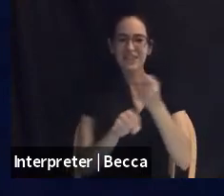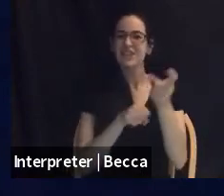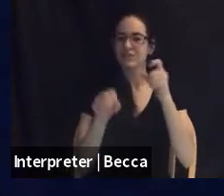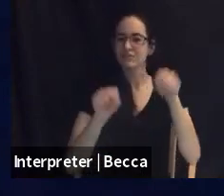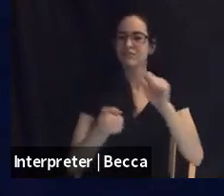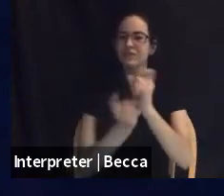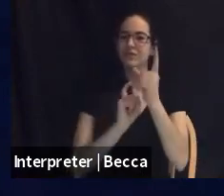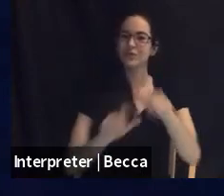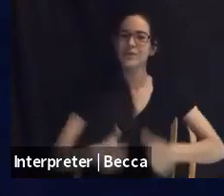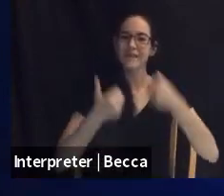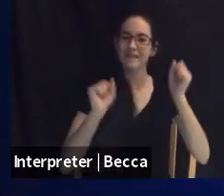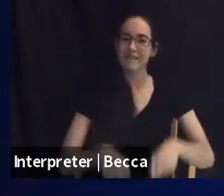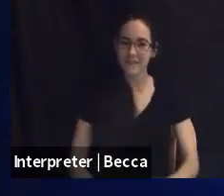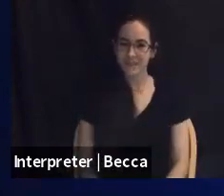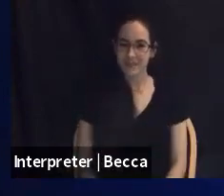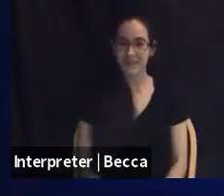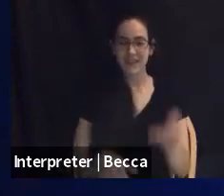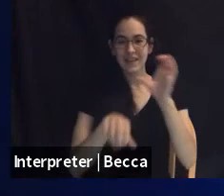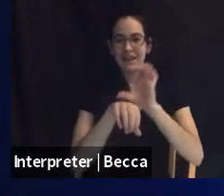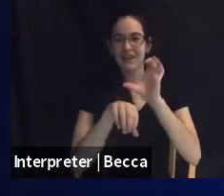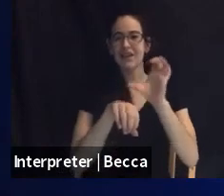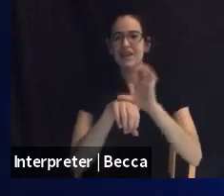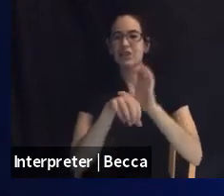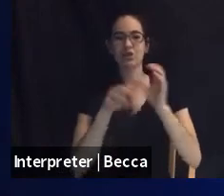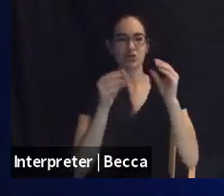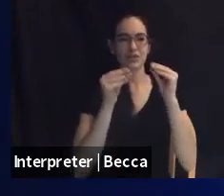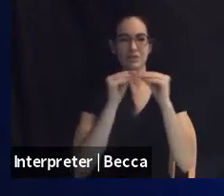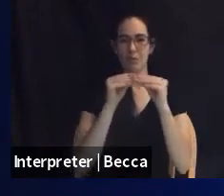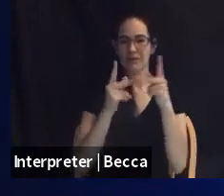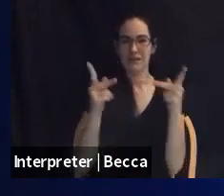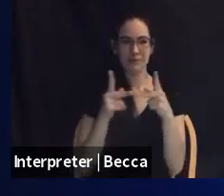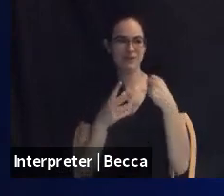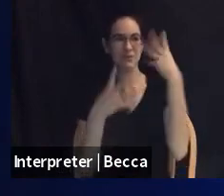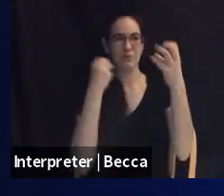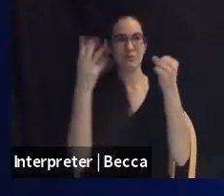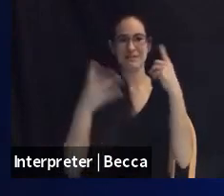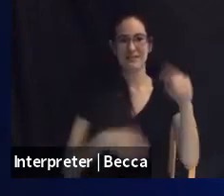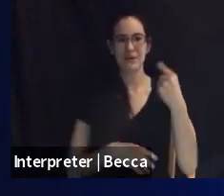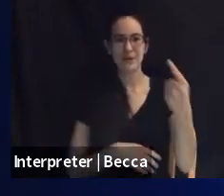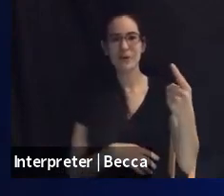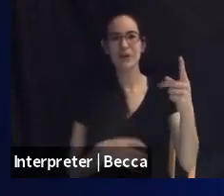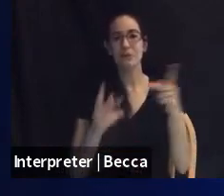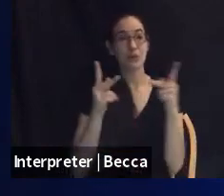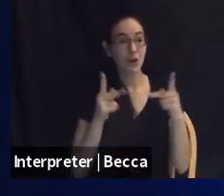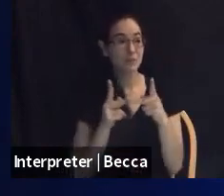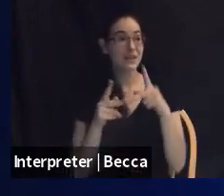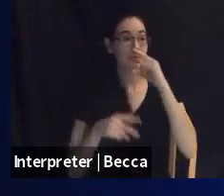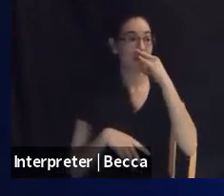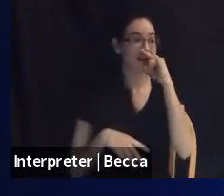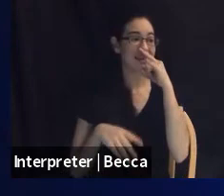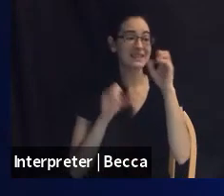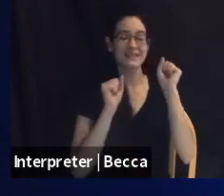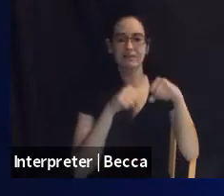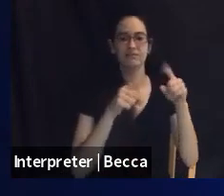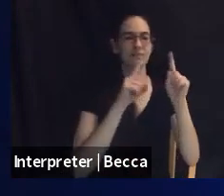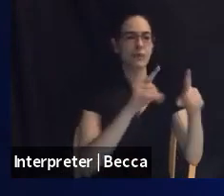life. The church is more than a place where we sing, where our kids can grow, where our students can go to camp, where we grow in our faith. The